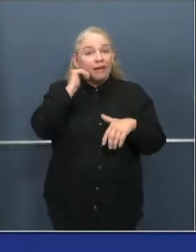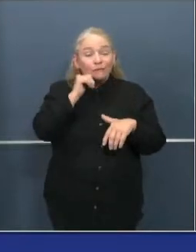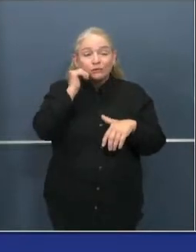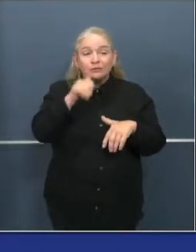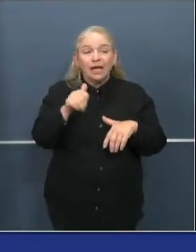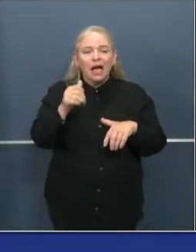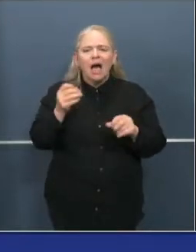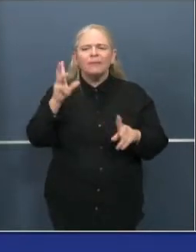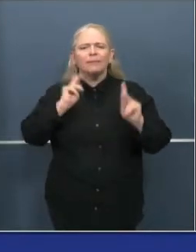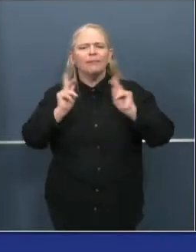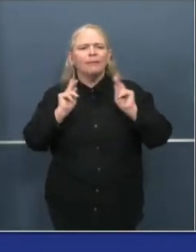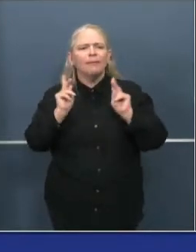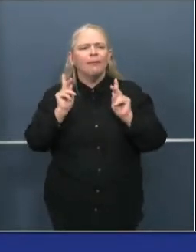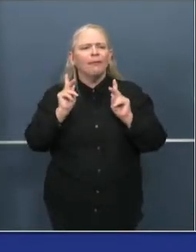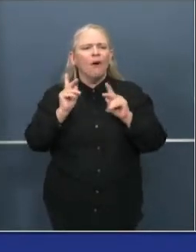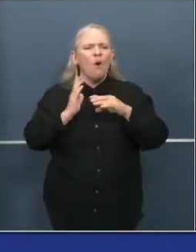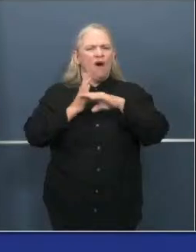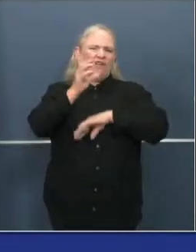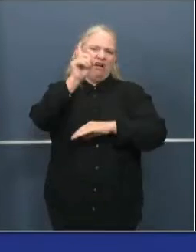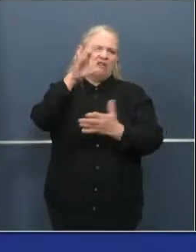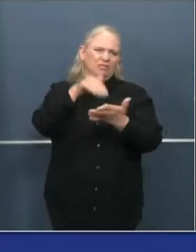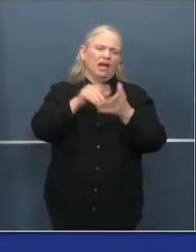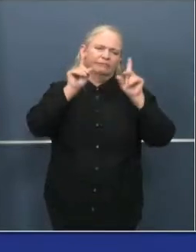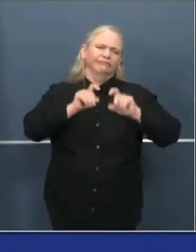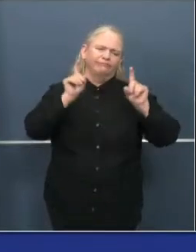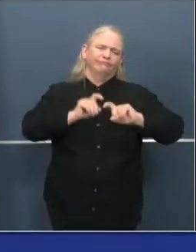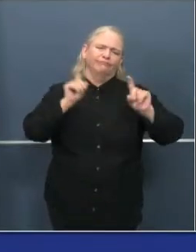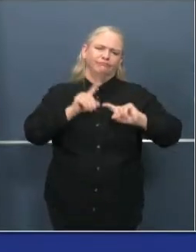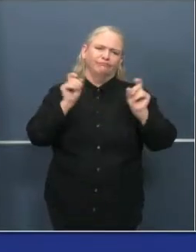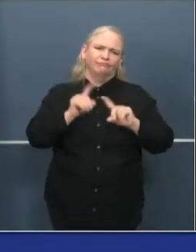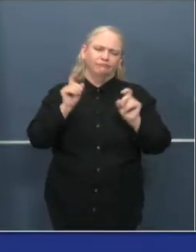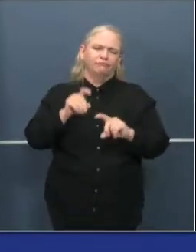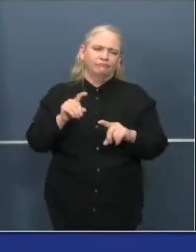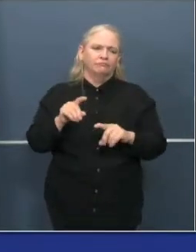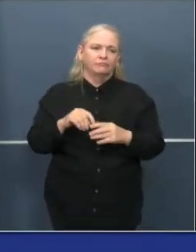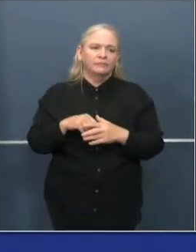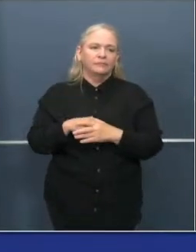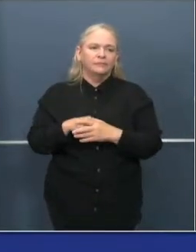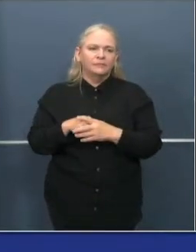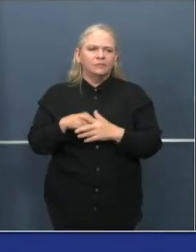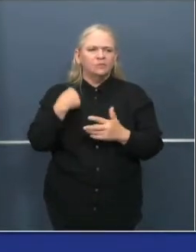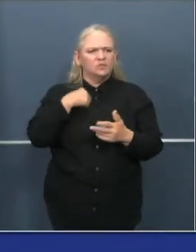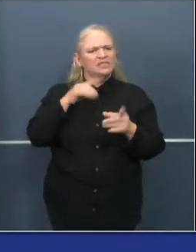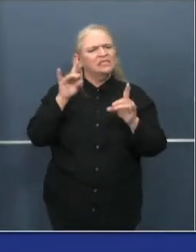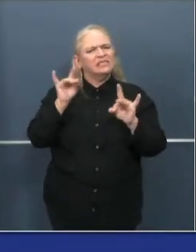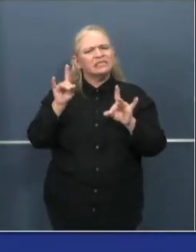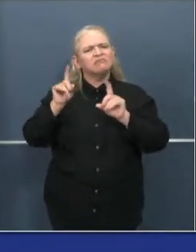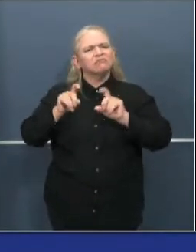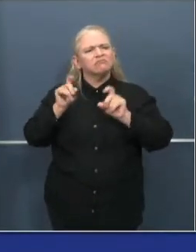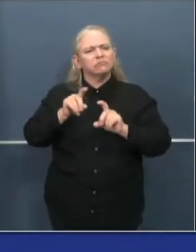127,000 people on Saturday, which was a record number of people that we've tested, now averaging